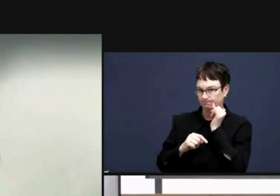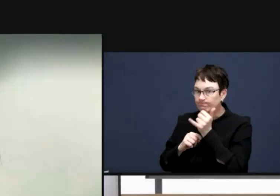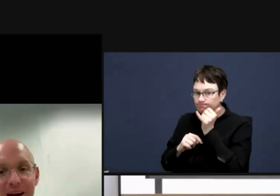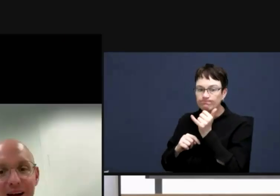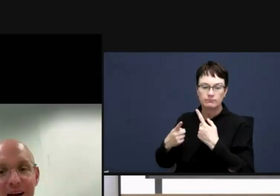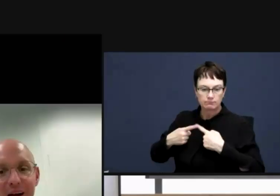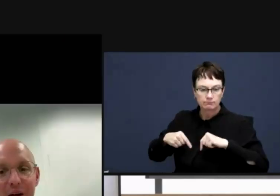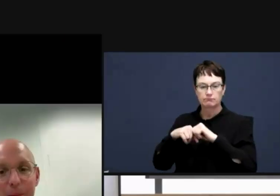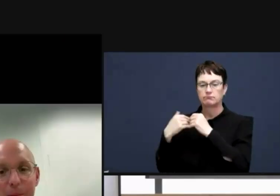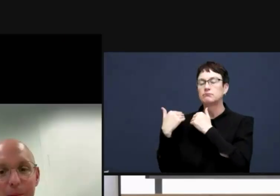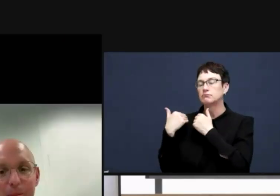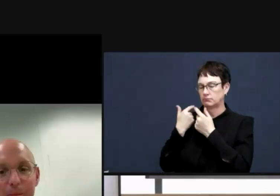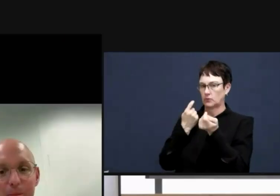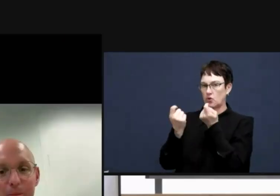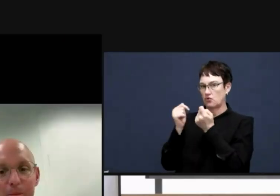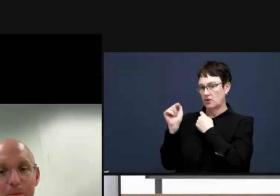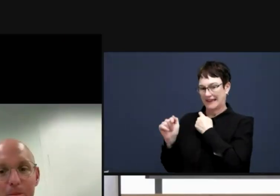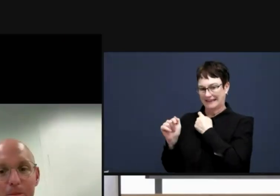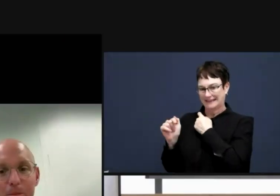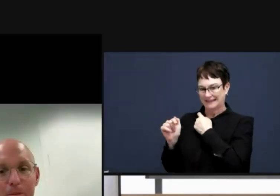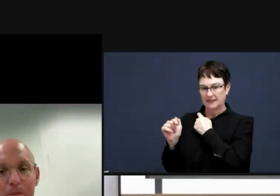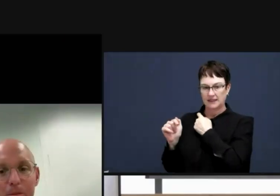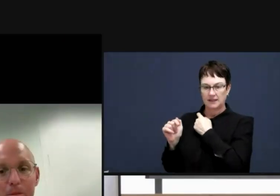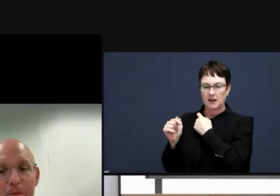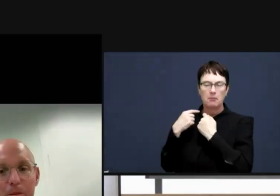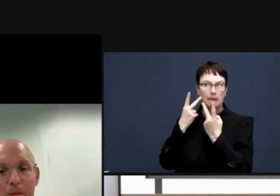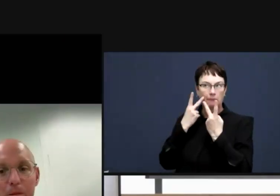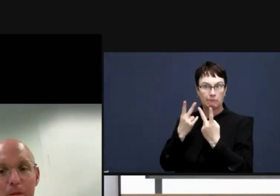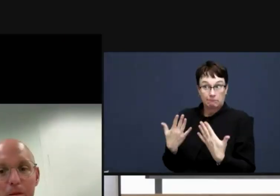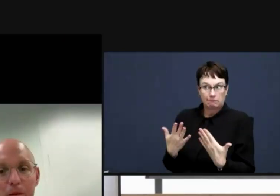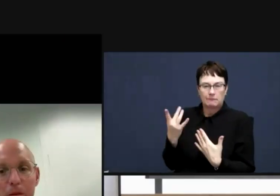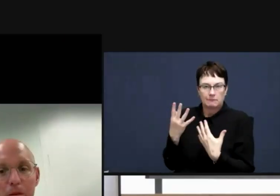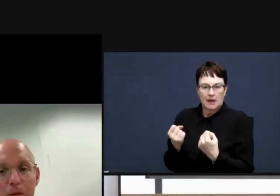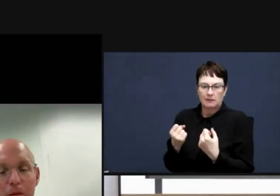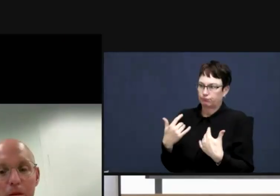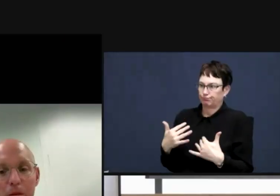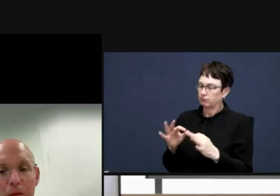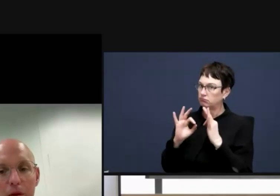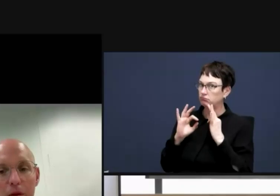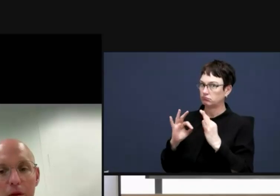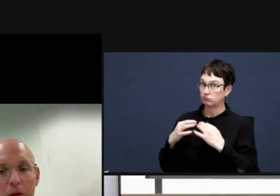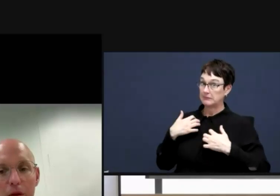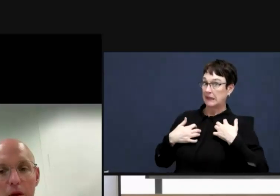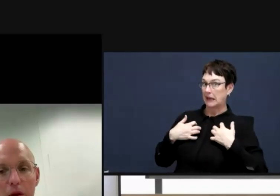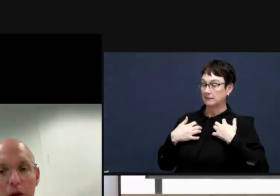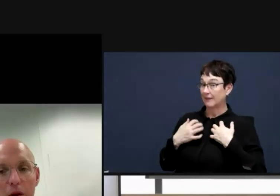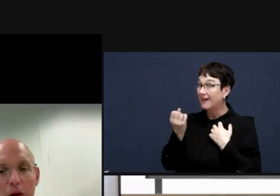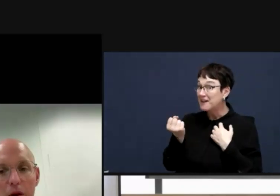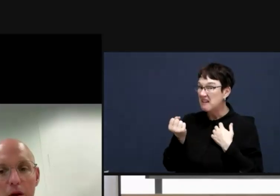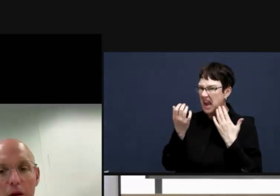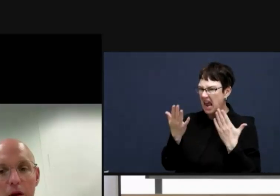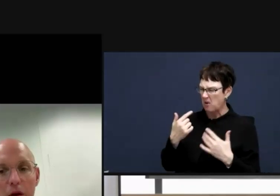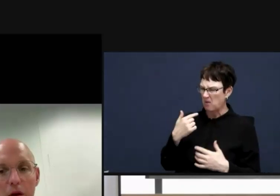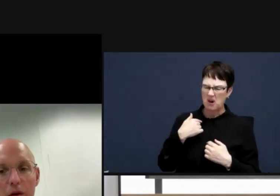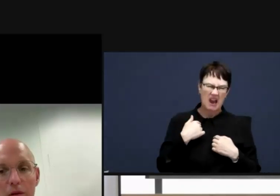of years ago. You have something very, very exciting going on right now. And I'm thinking, how come that the monitoring